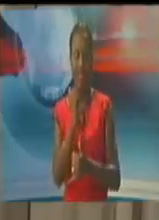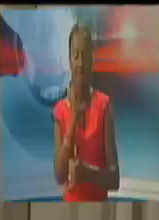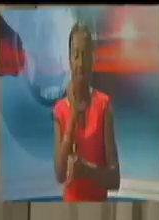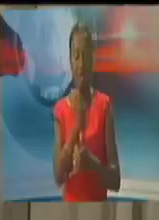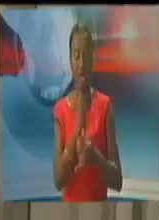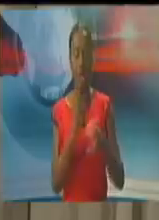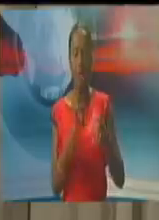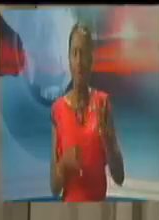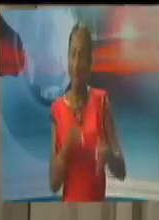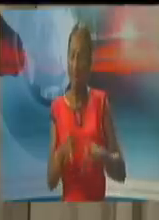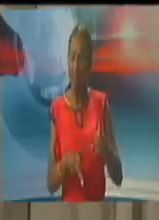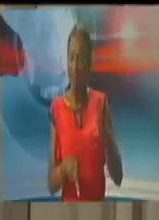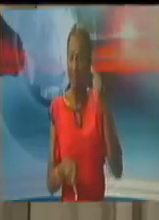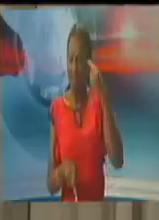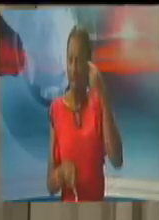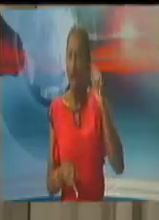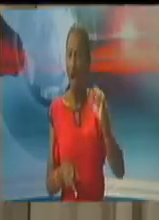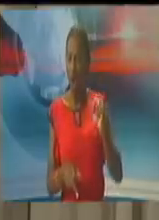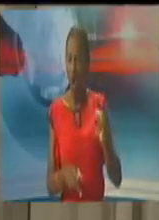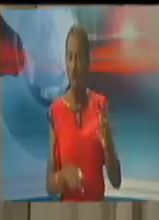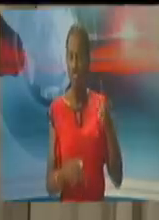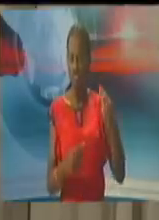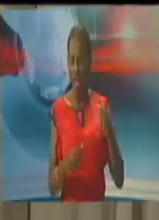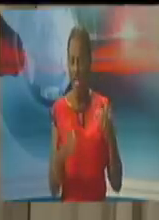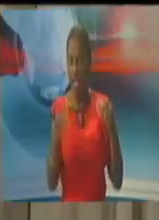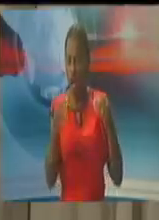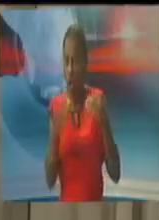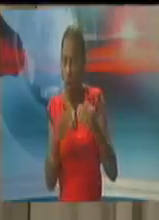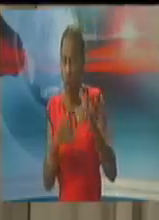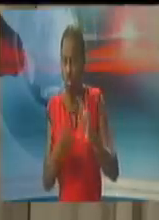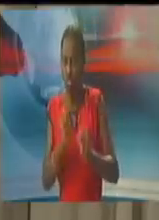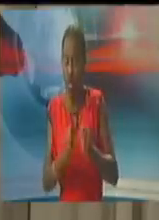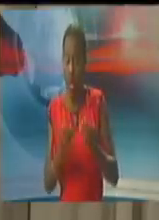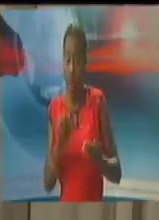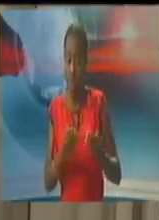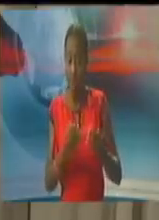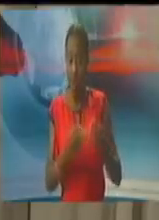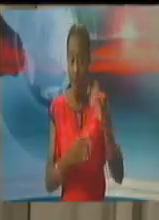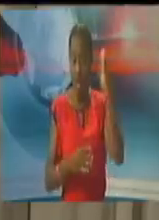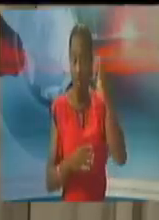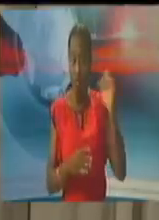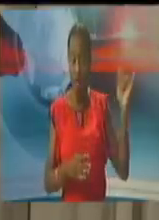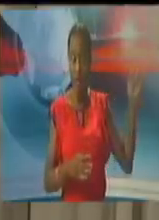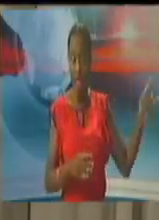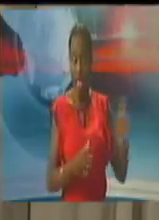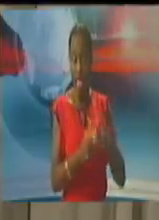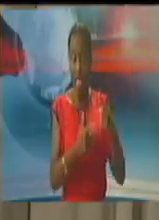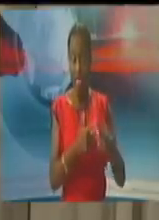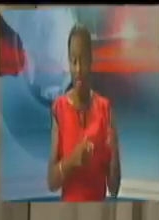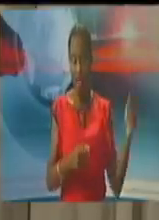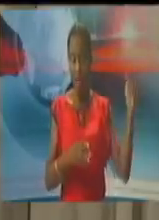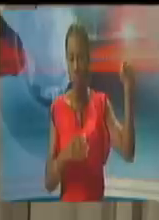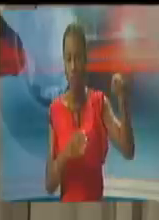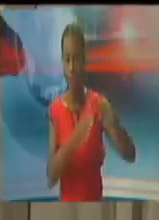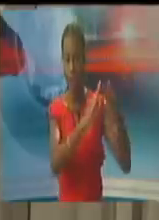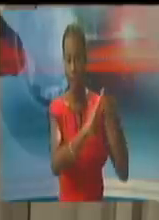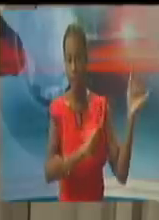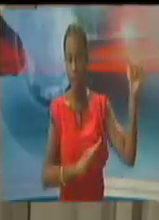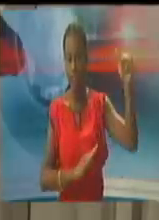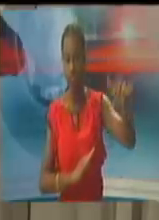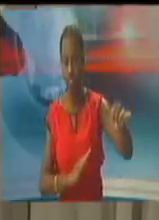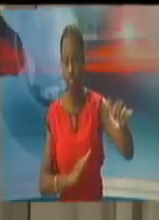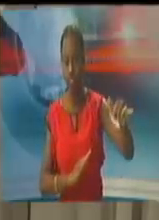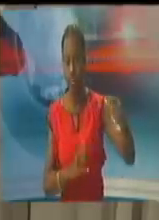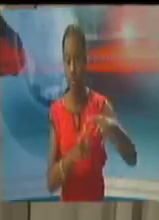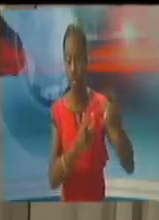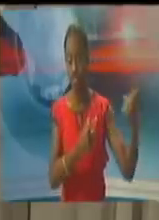jumping off point into Trinidad and Tobago. And what was the second part of the question posed to me on that? Sorry. Is